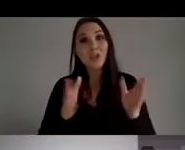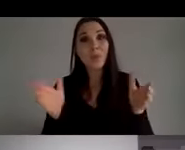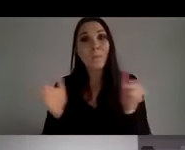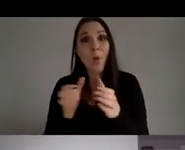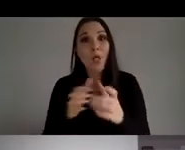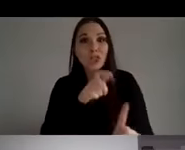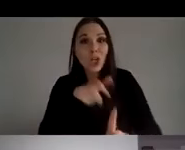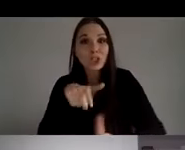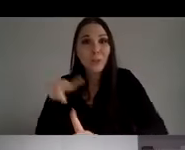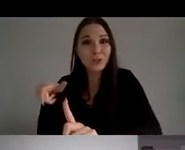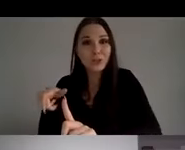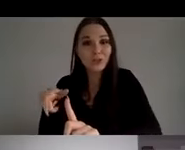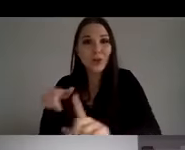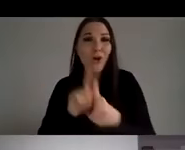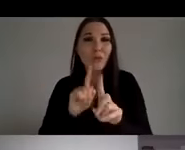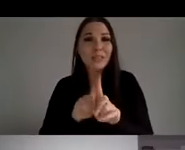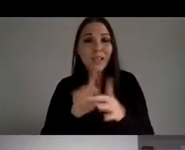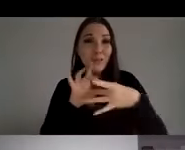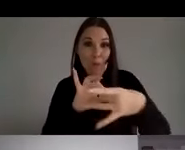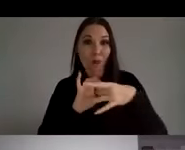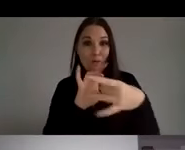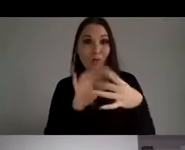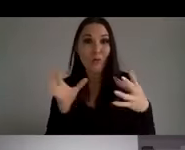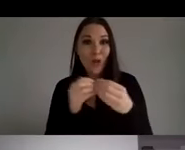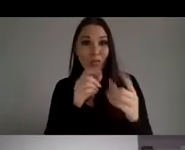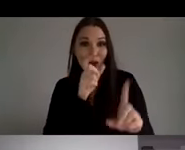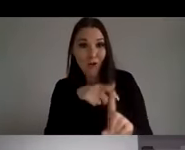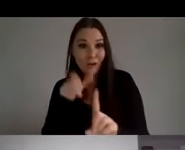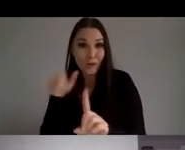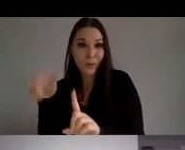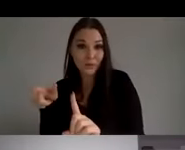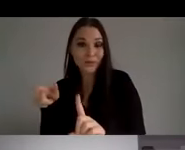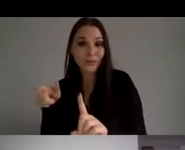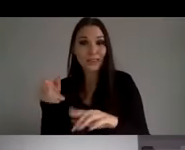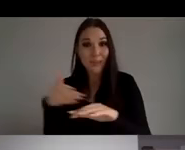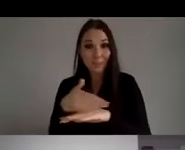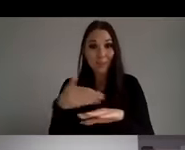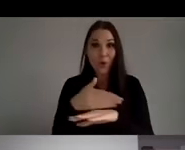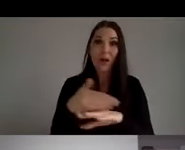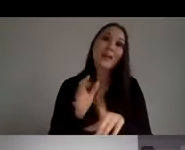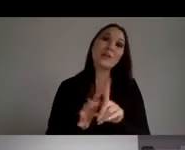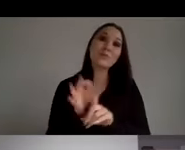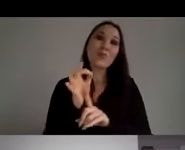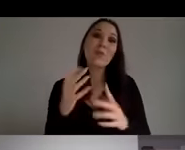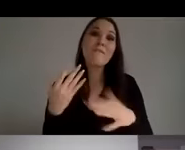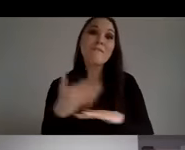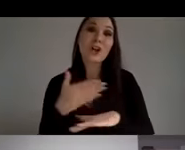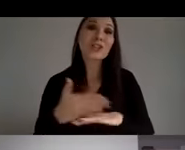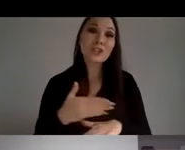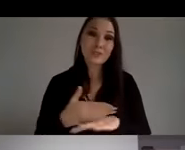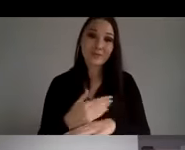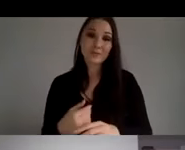and closely work with the customers as partners to deploy a specific function in real world. So this is the